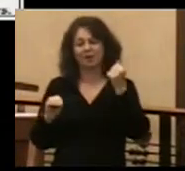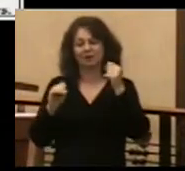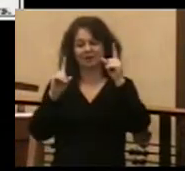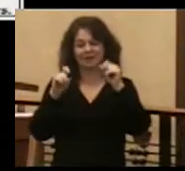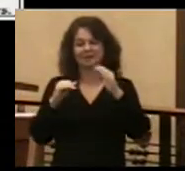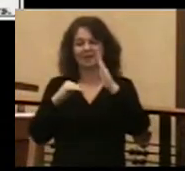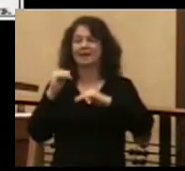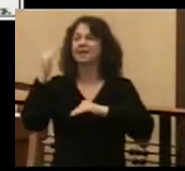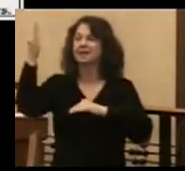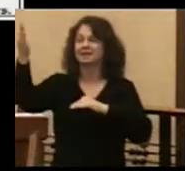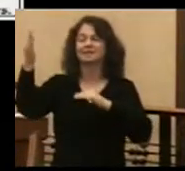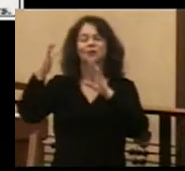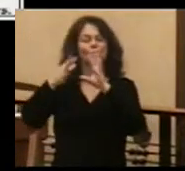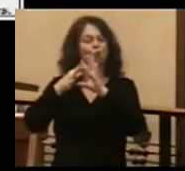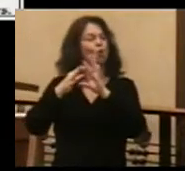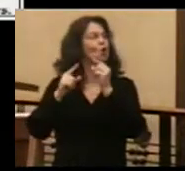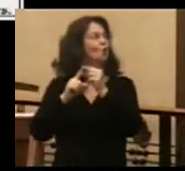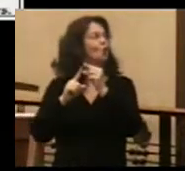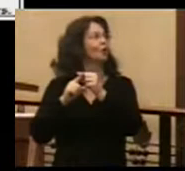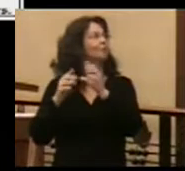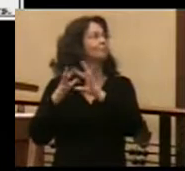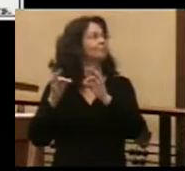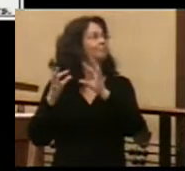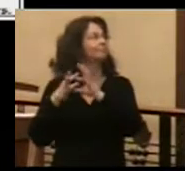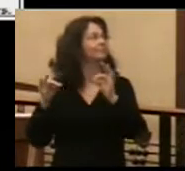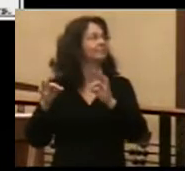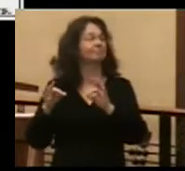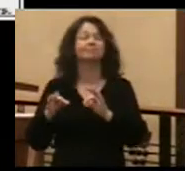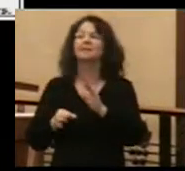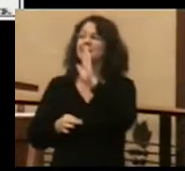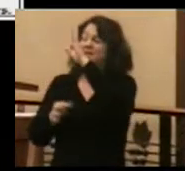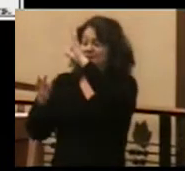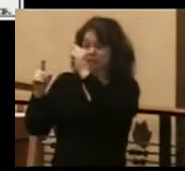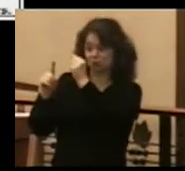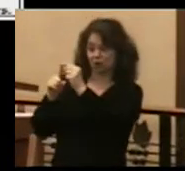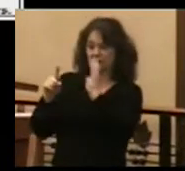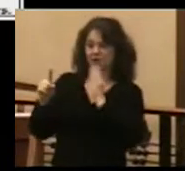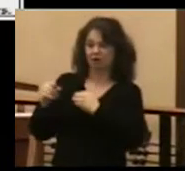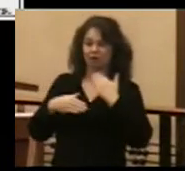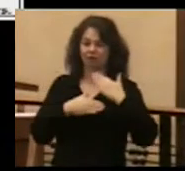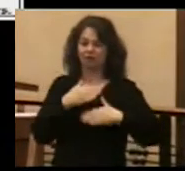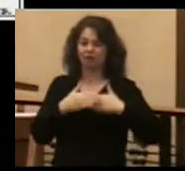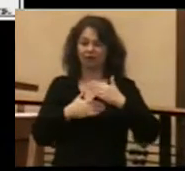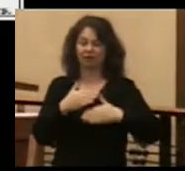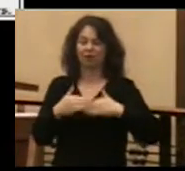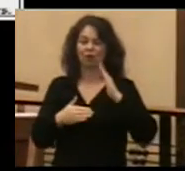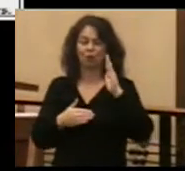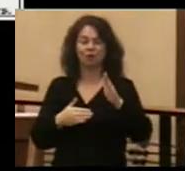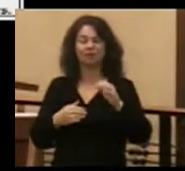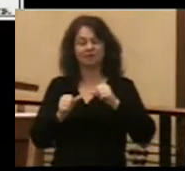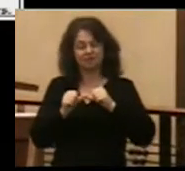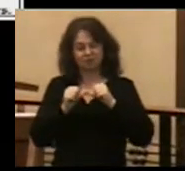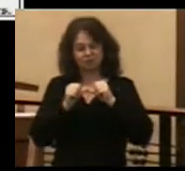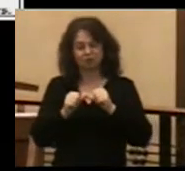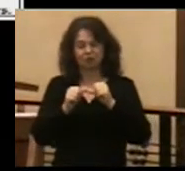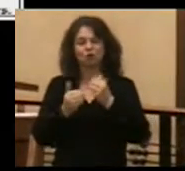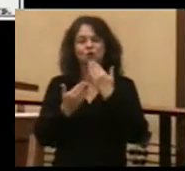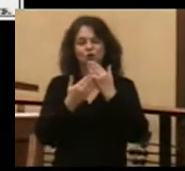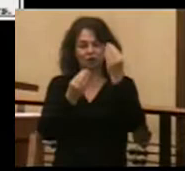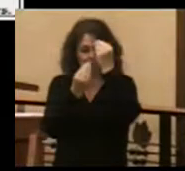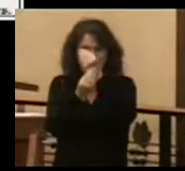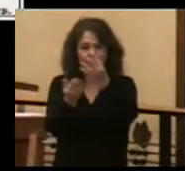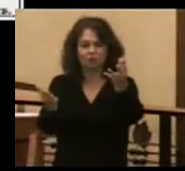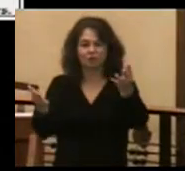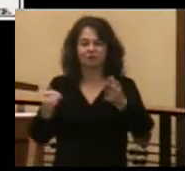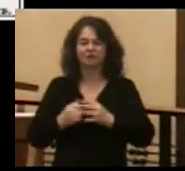word. God's word is our great comfort. God's word is that which continues to provide good news. It provides a